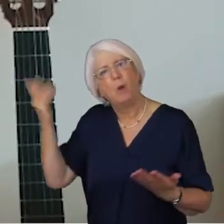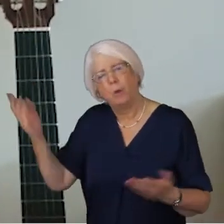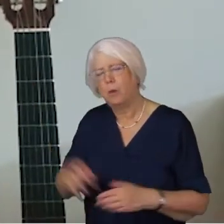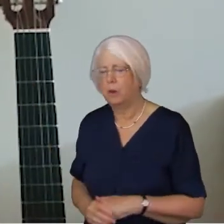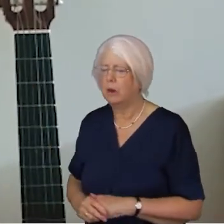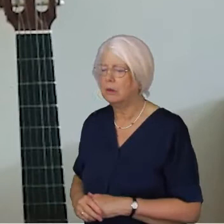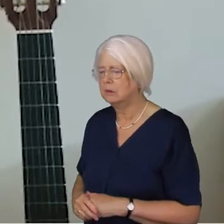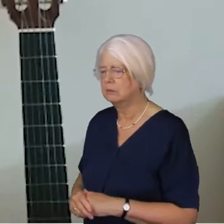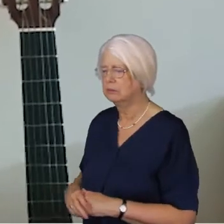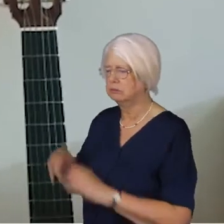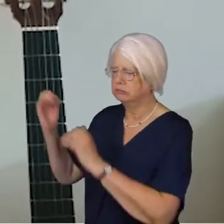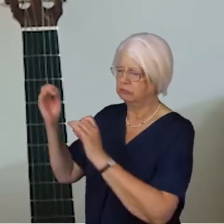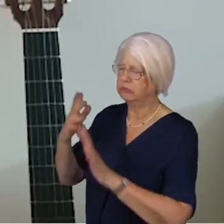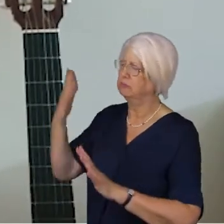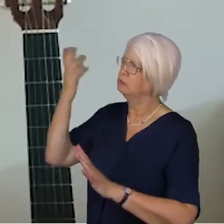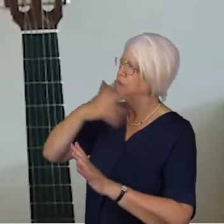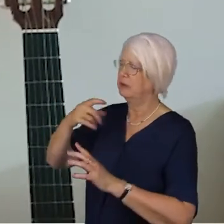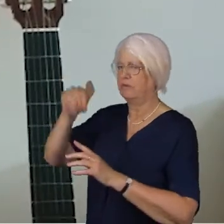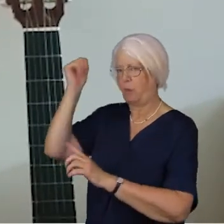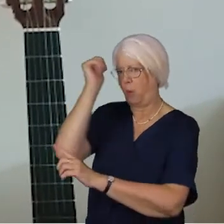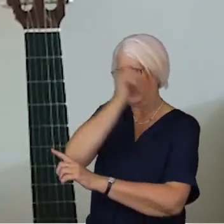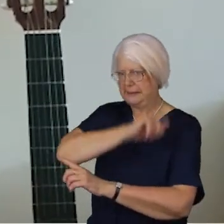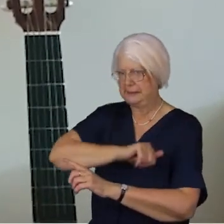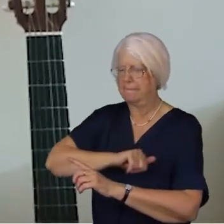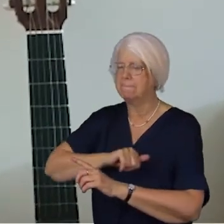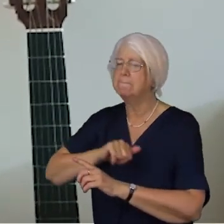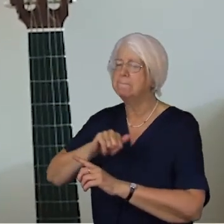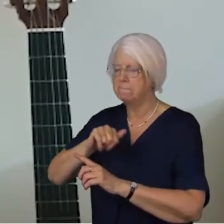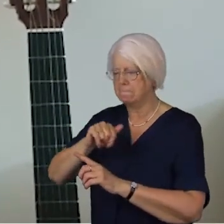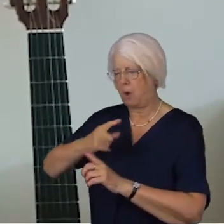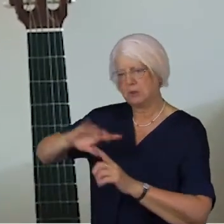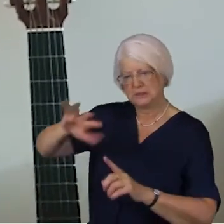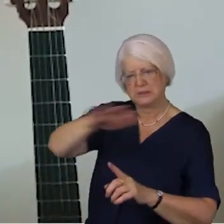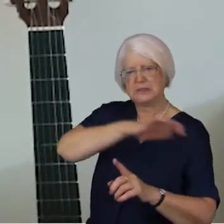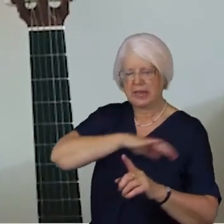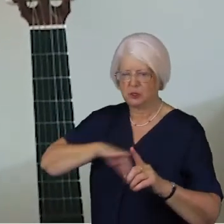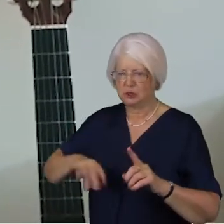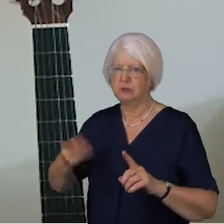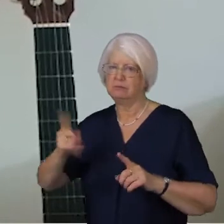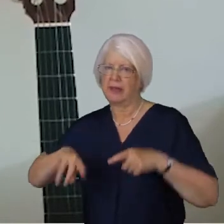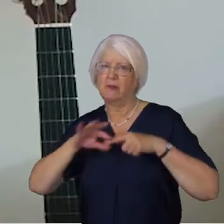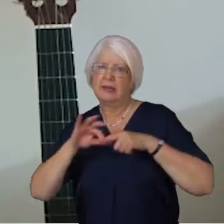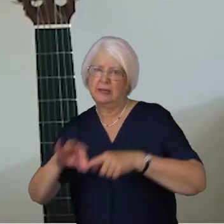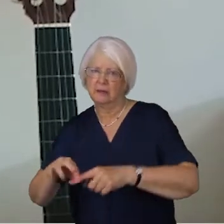Send your spirit of wisdom on our nation and our leaders.